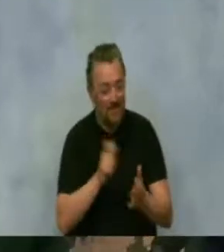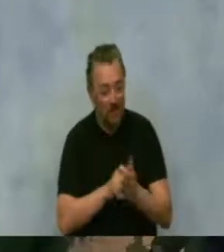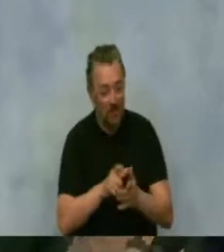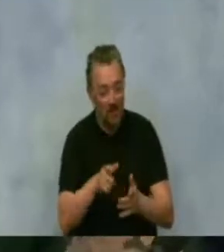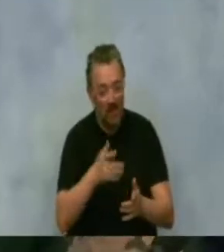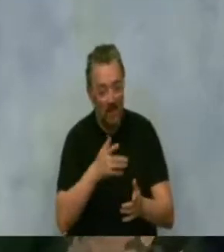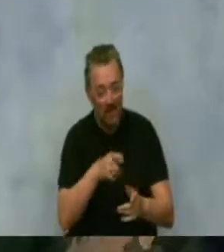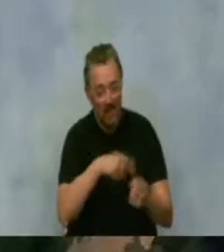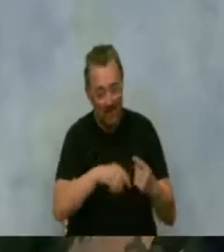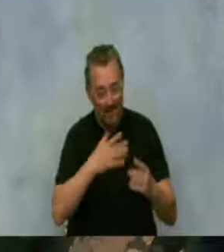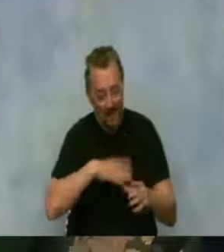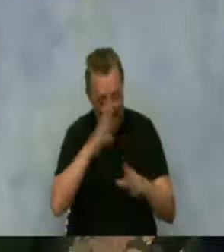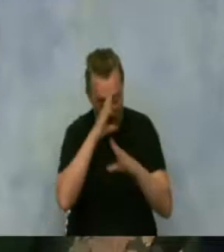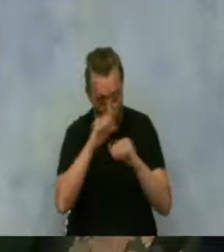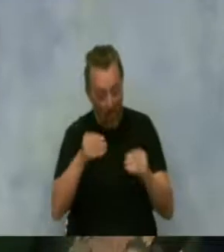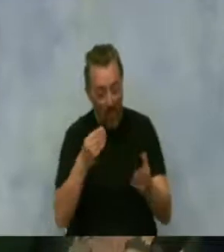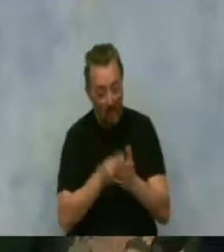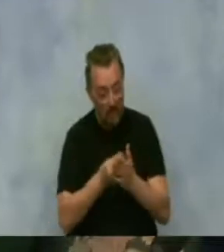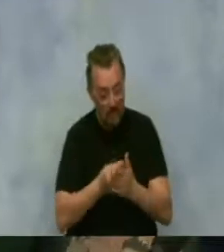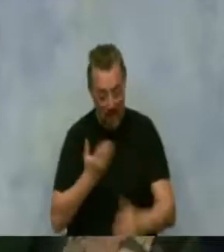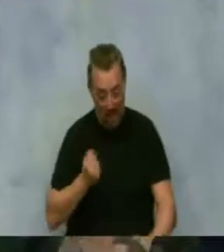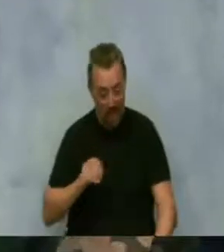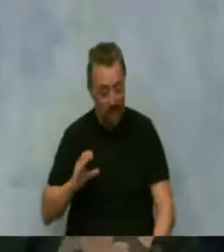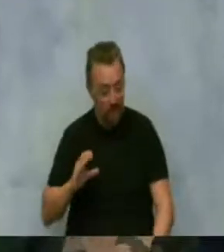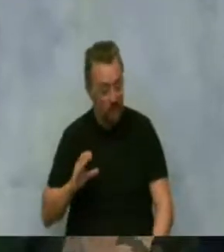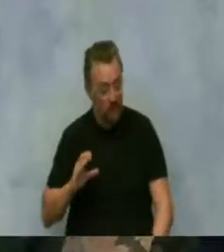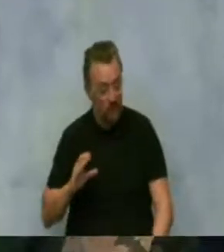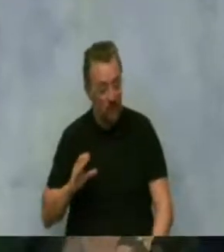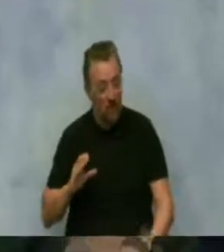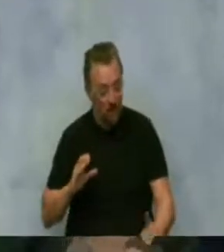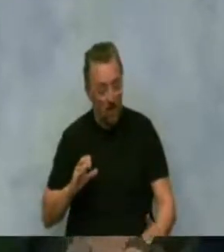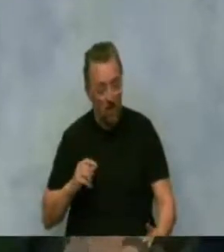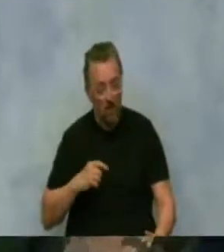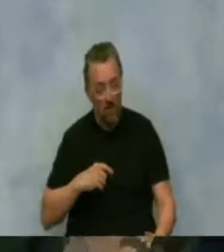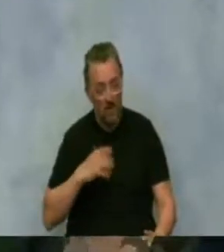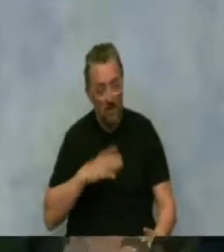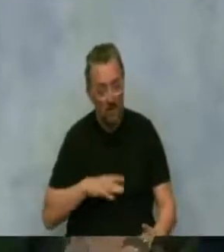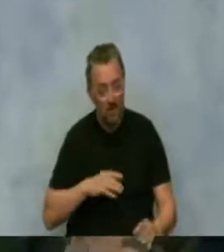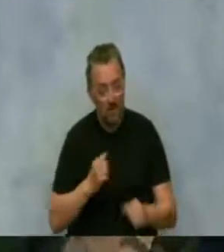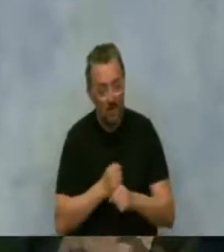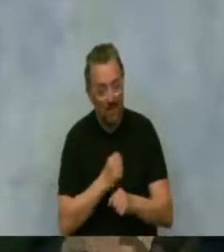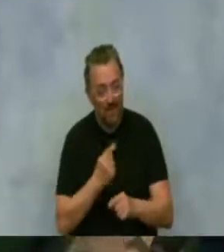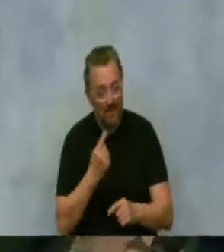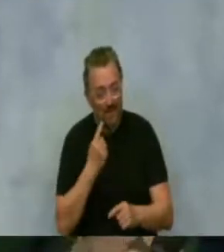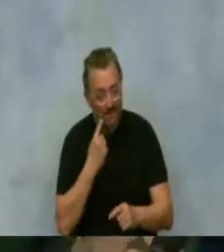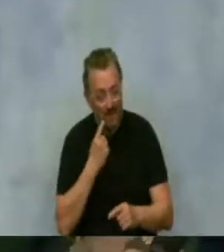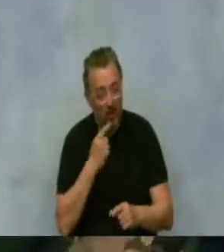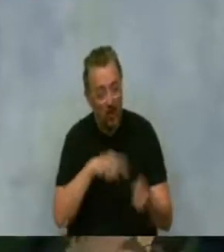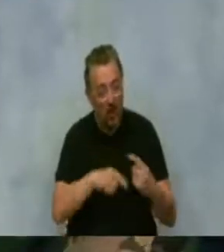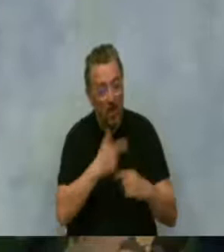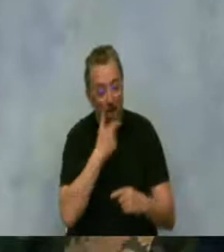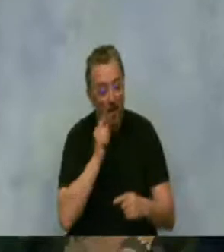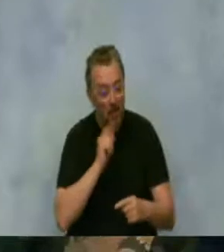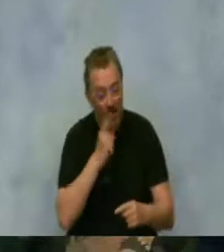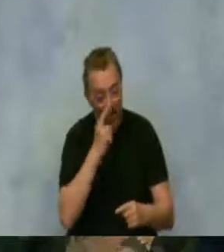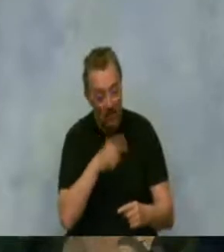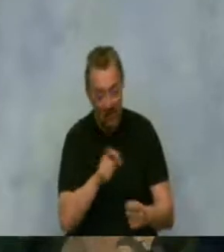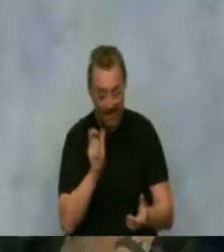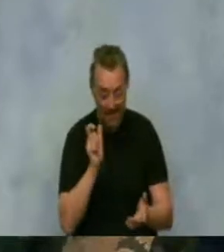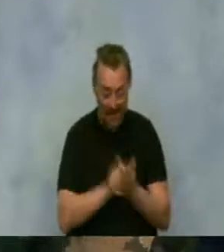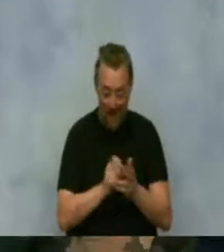made aware that this funding is there, and we need to make it easier for people to be able to sell their